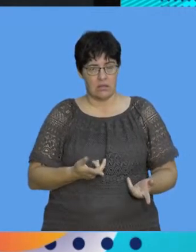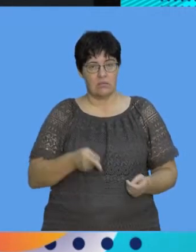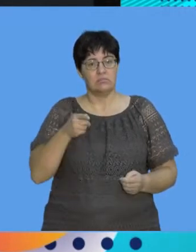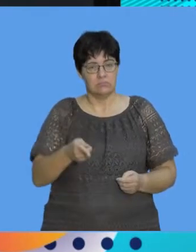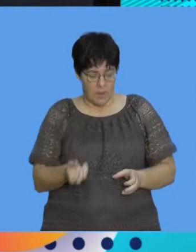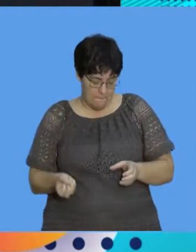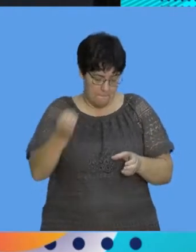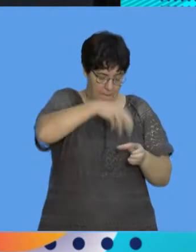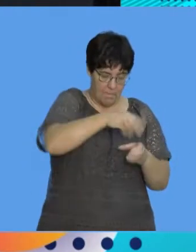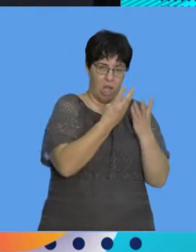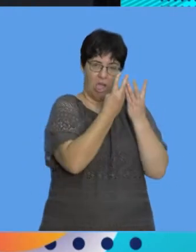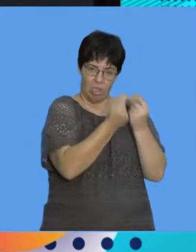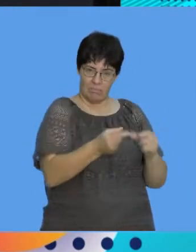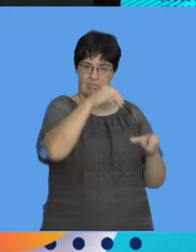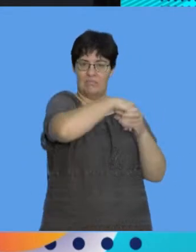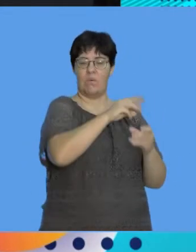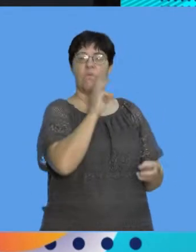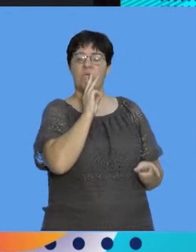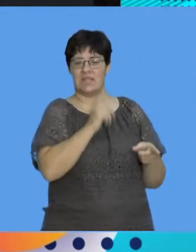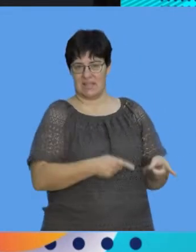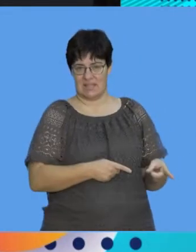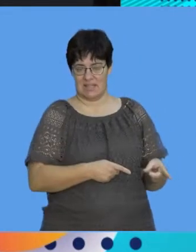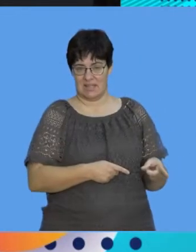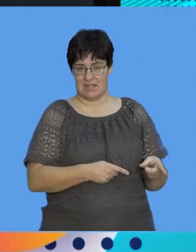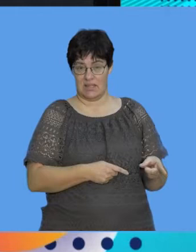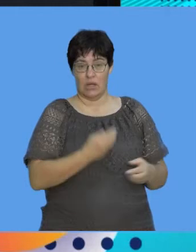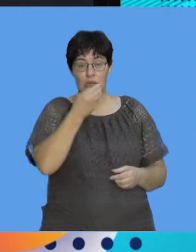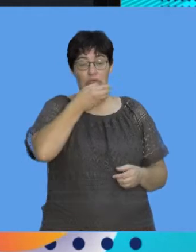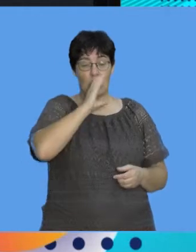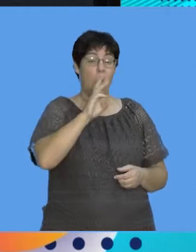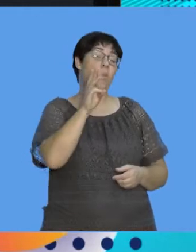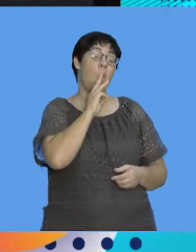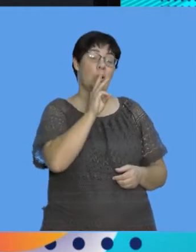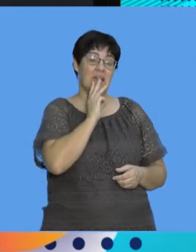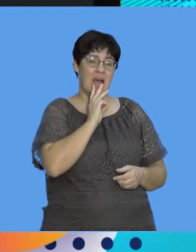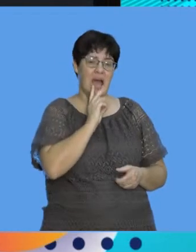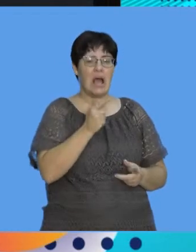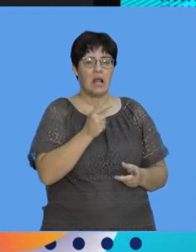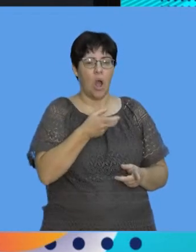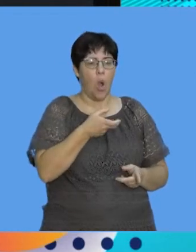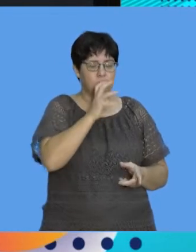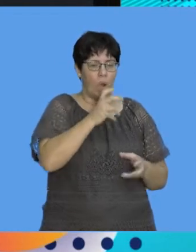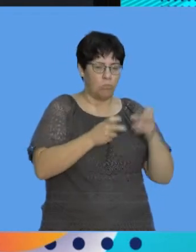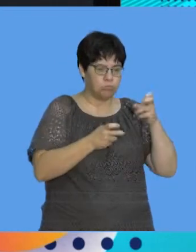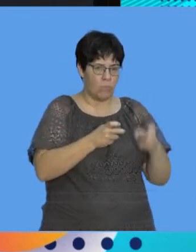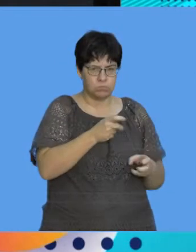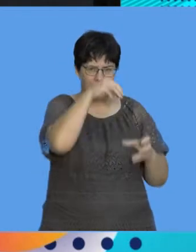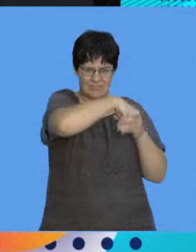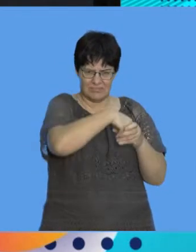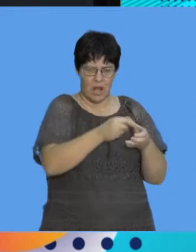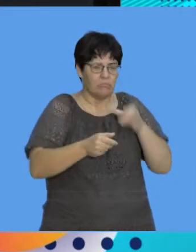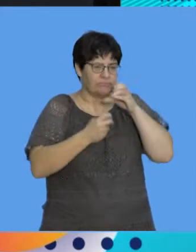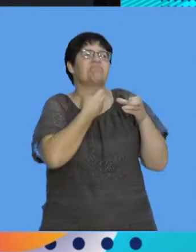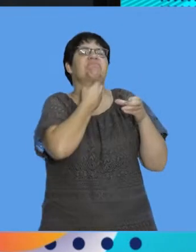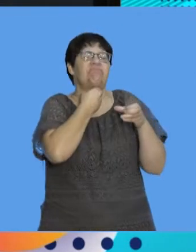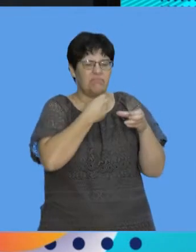dissolved in water. I don't think you would really like it if you were drinking water and all these clumps and lumps and hard things were in it all the